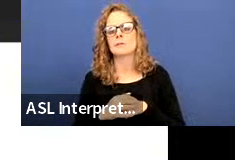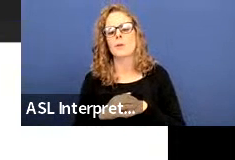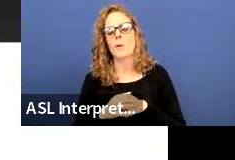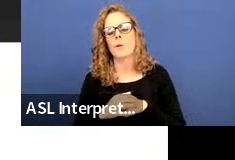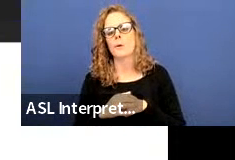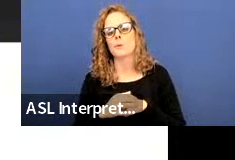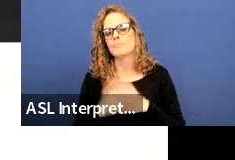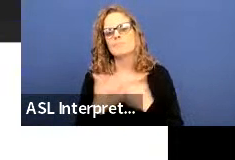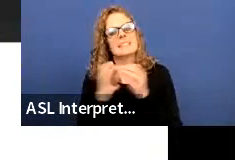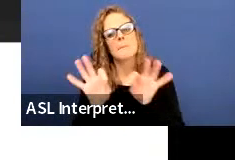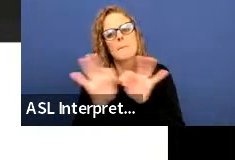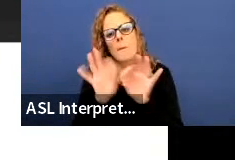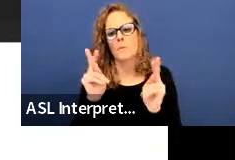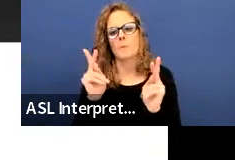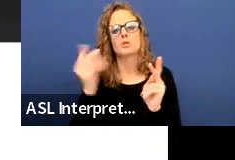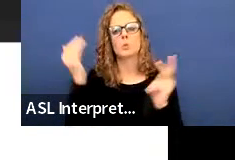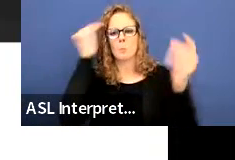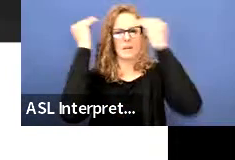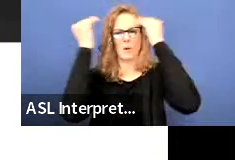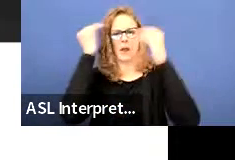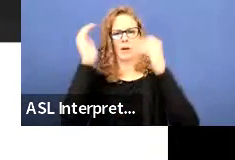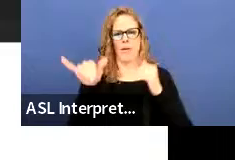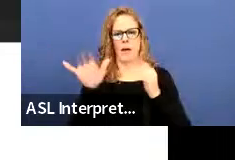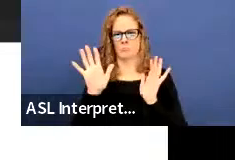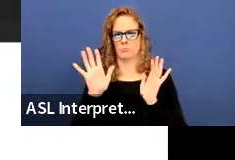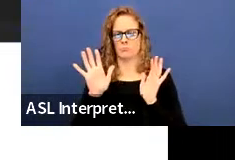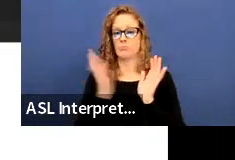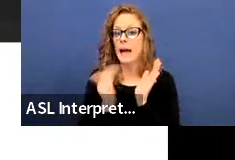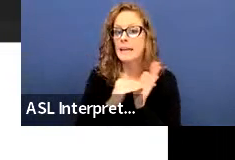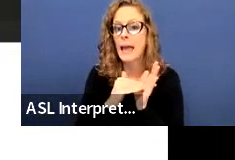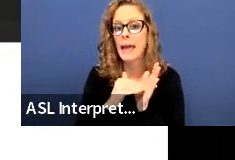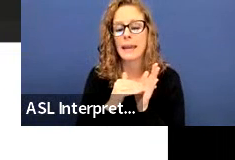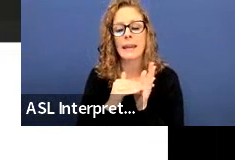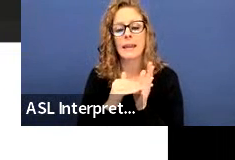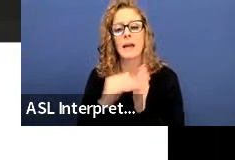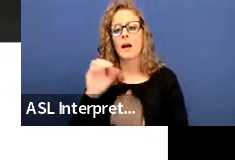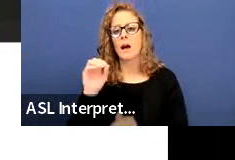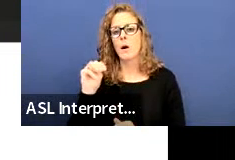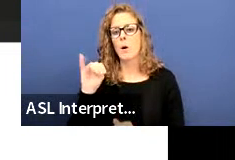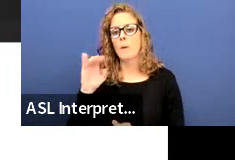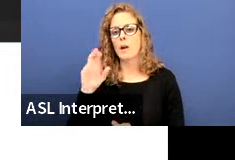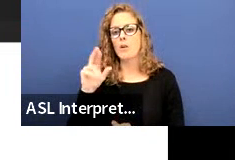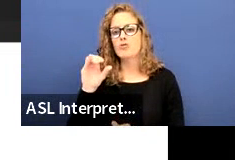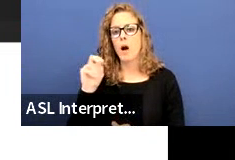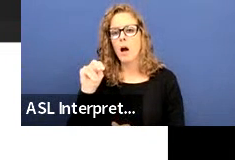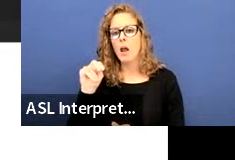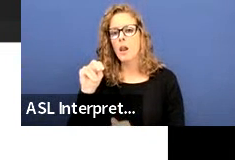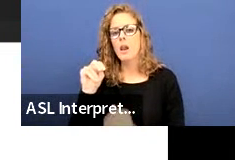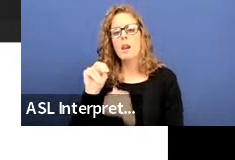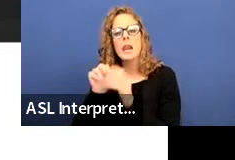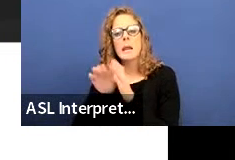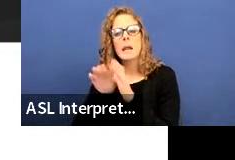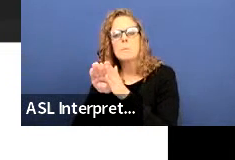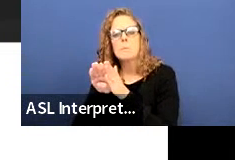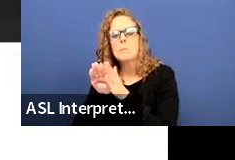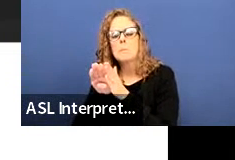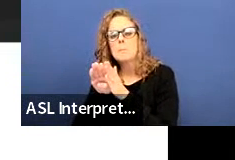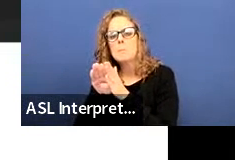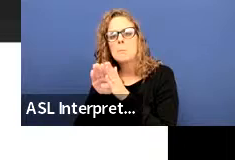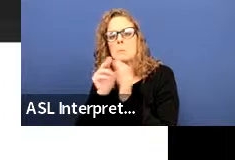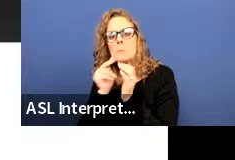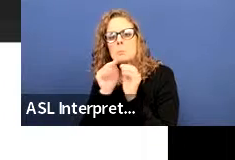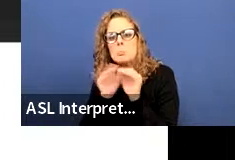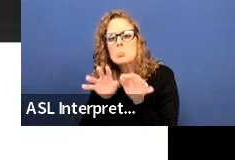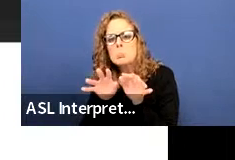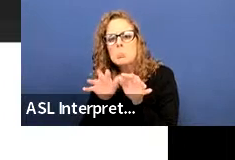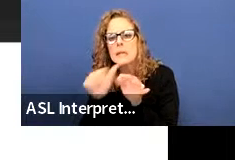think it's just important for people to be aware of that. Again, this really hasn't taken off in most parts of the US yet, but And